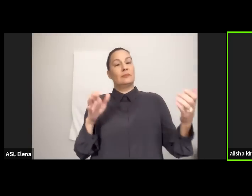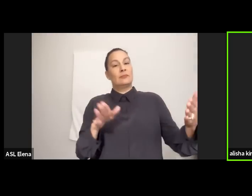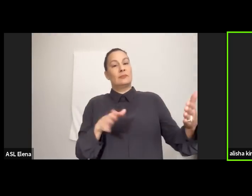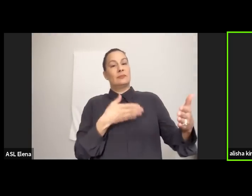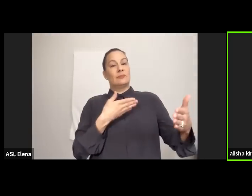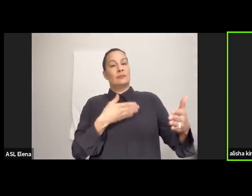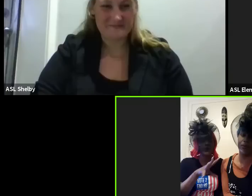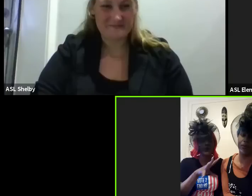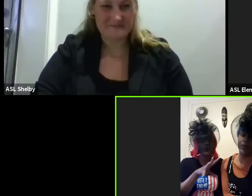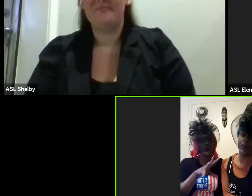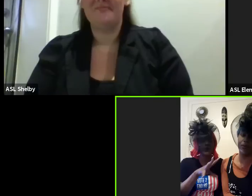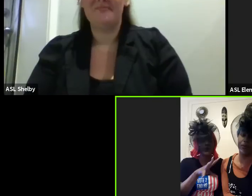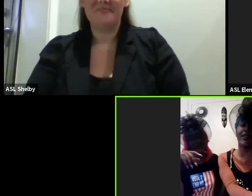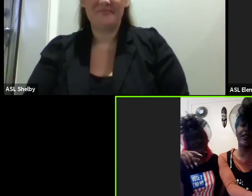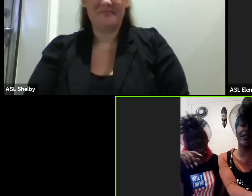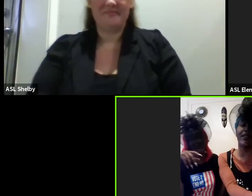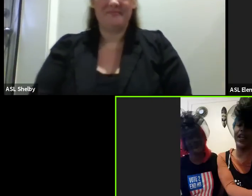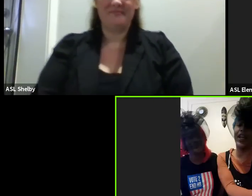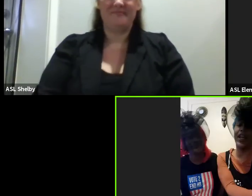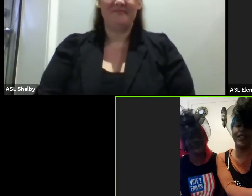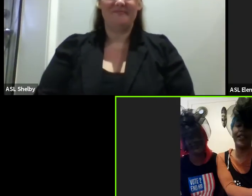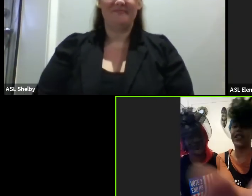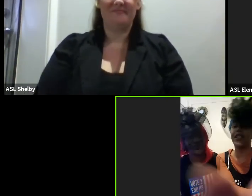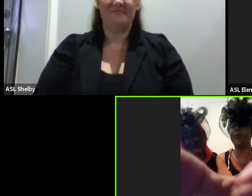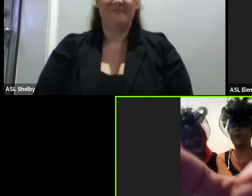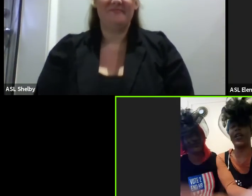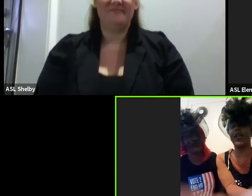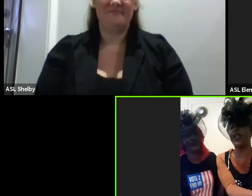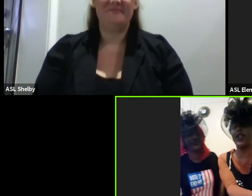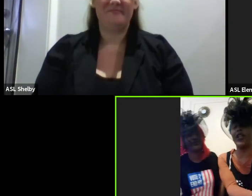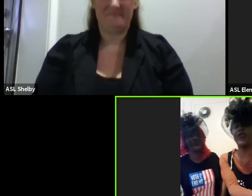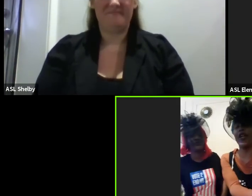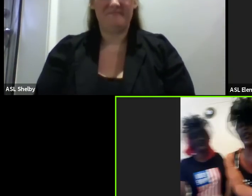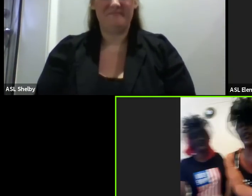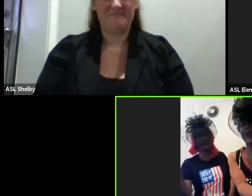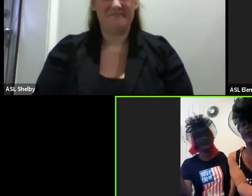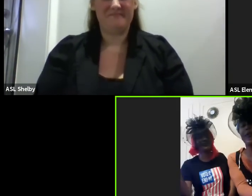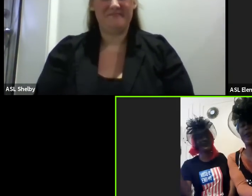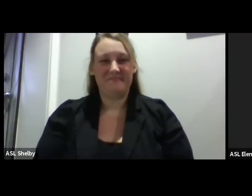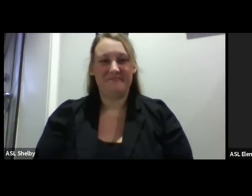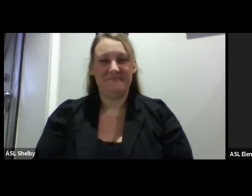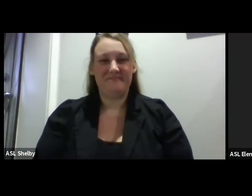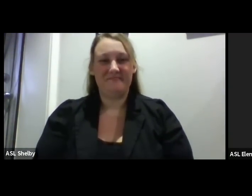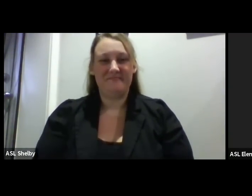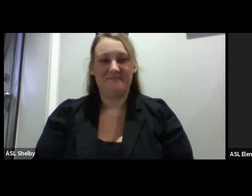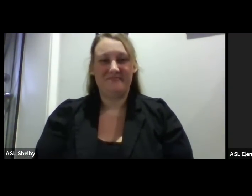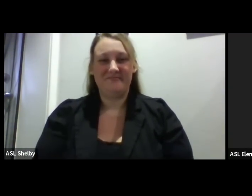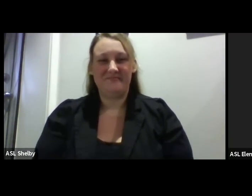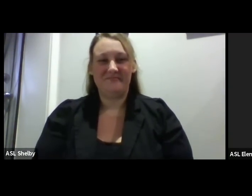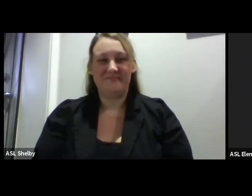I'm done. I can't do this. Hashtag the new modern day trannies.